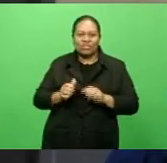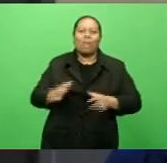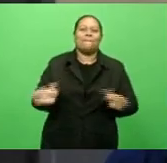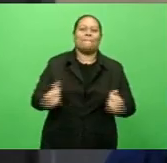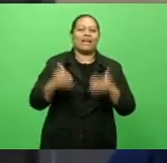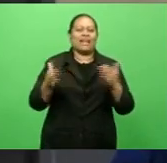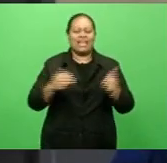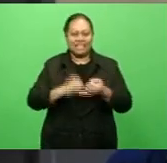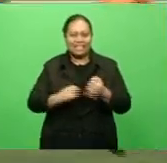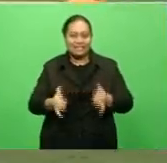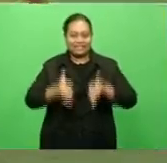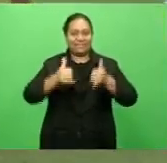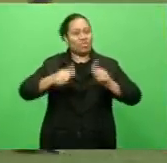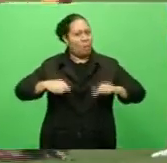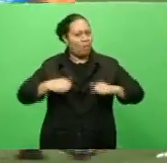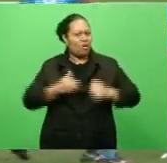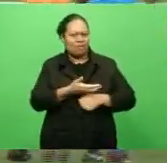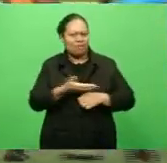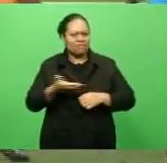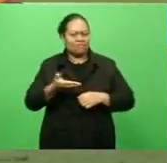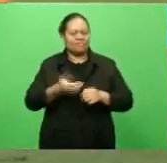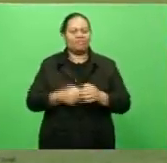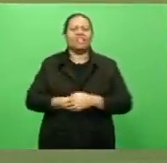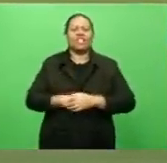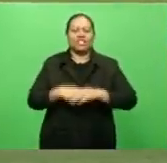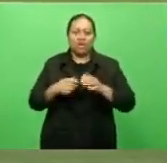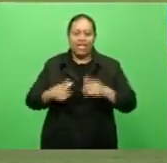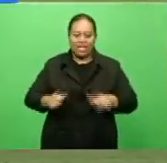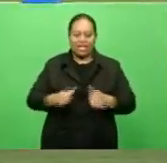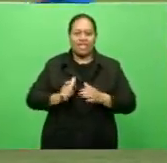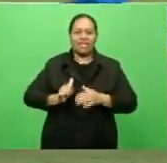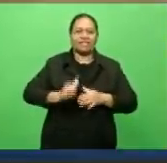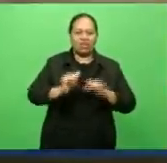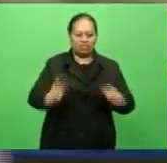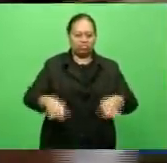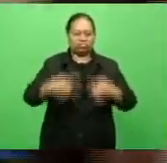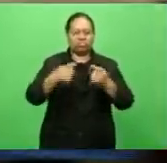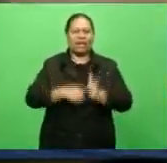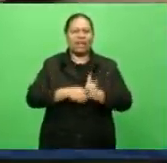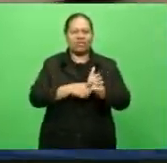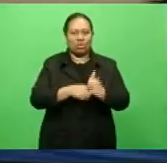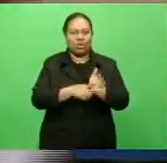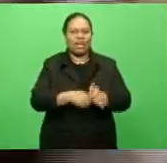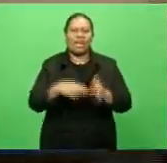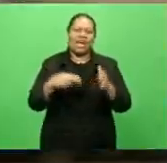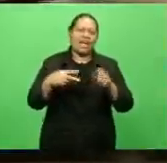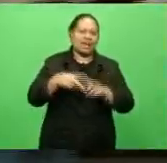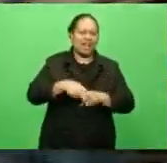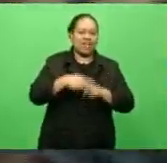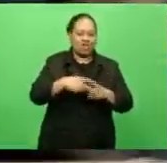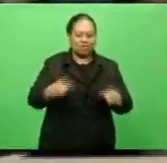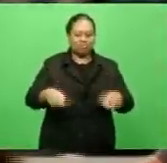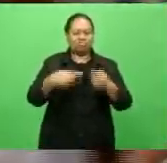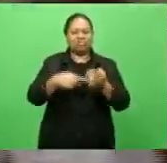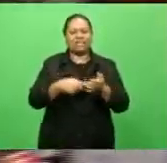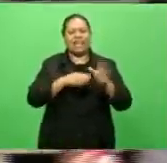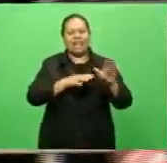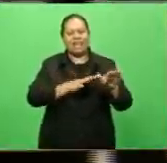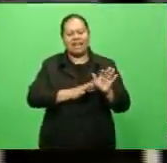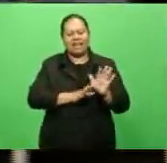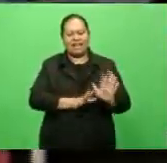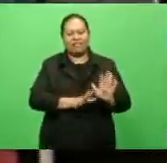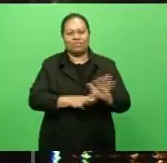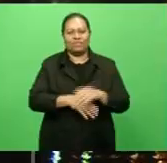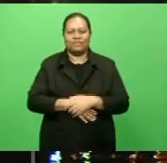I'm really proud of them. Yasawa will play Lautoka next week, while Modinadangi and Nandrunga meet Tailevu. Aquila Dama,